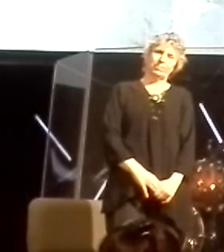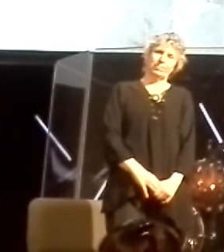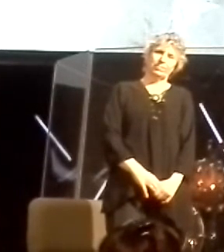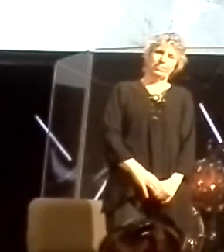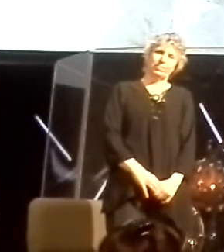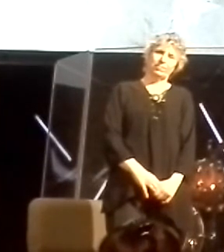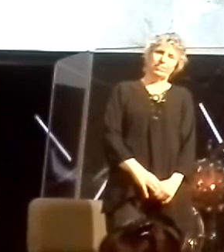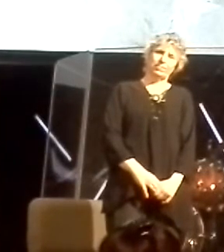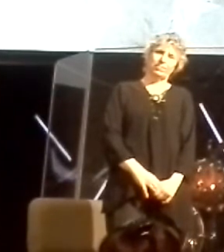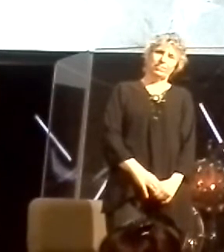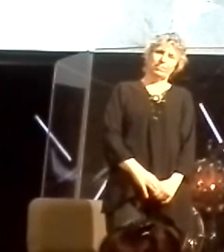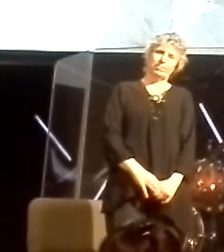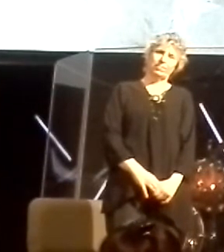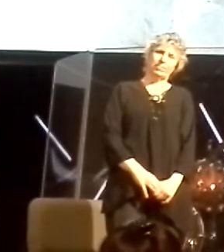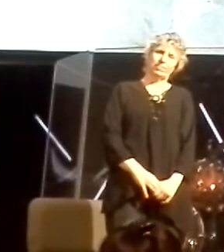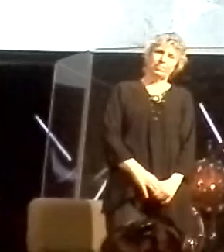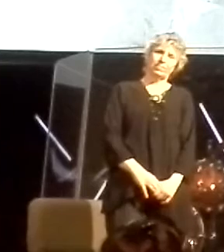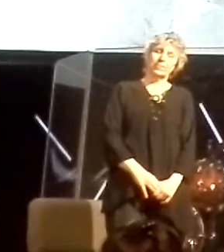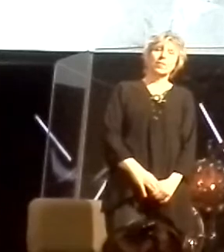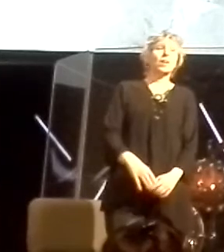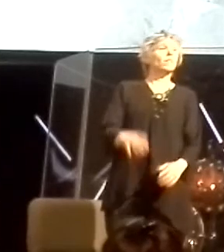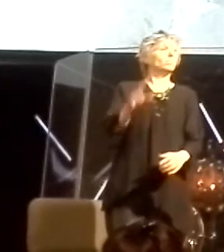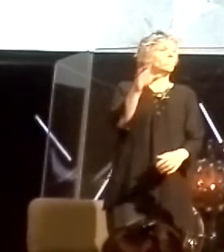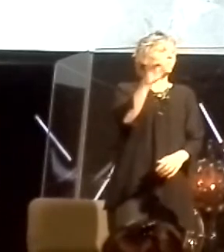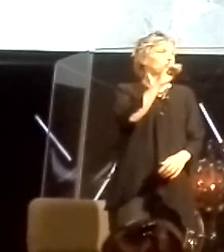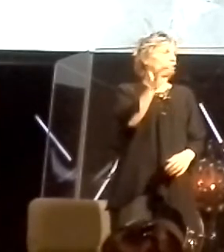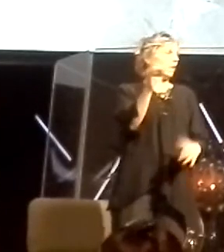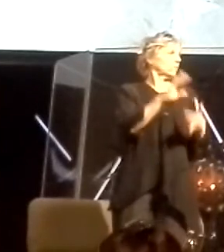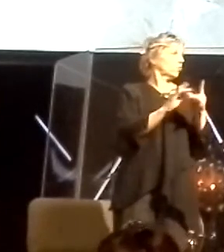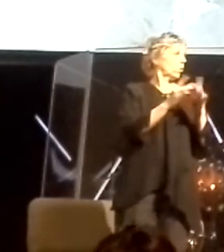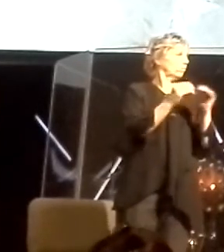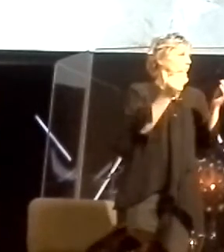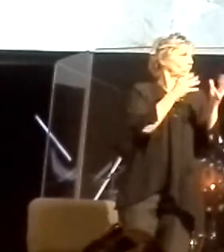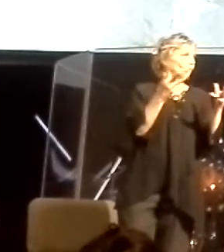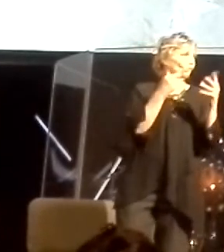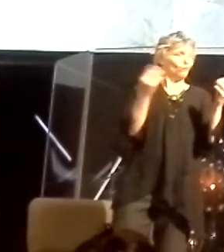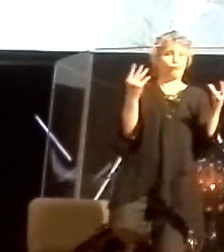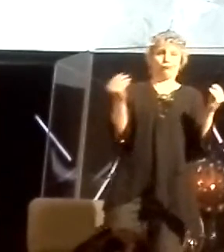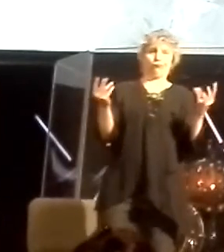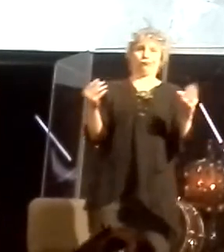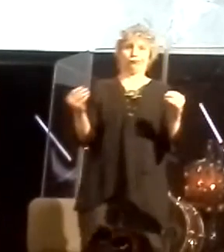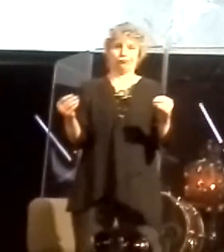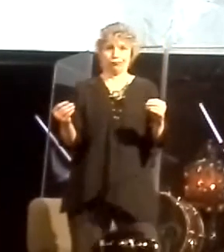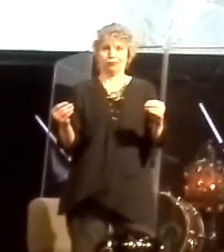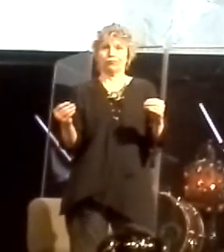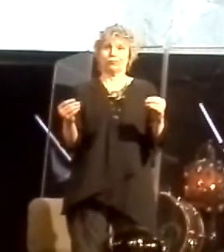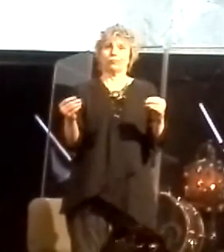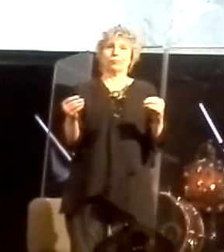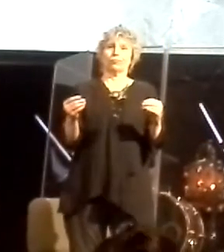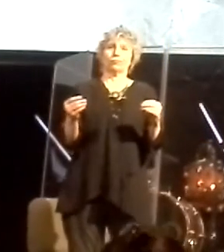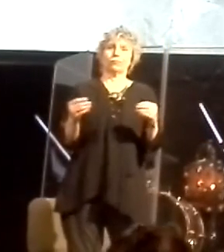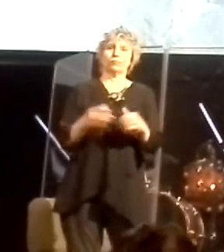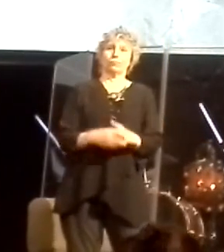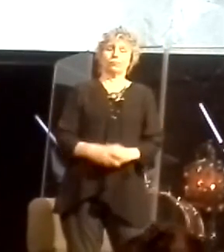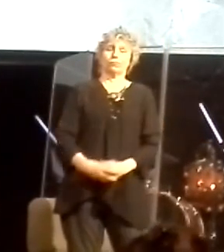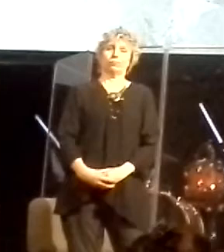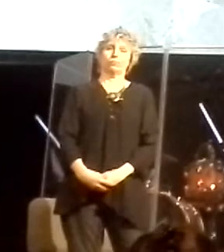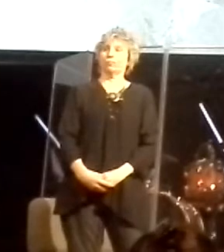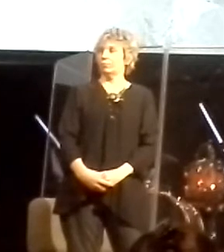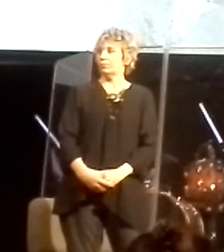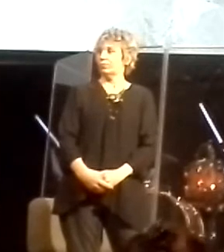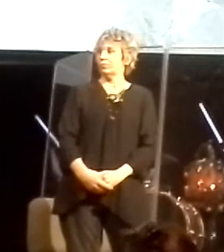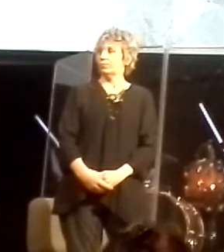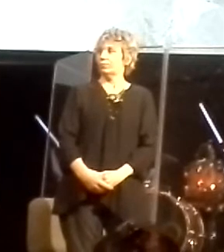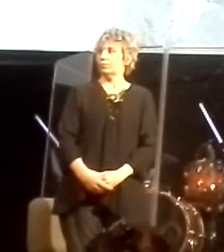I'm the one who held the nail. It was cold between